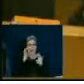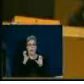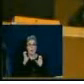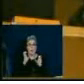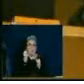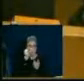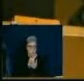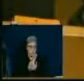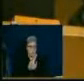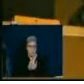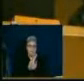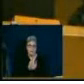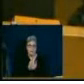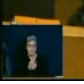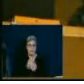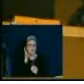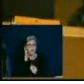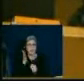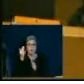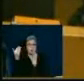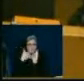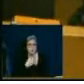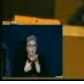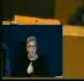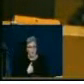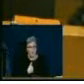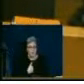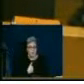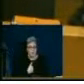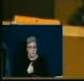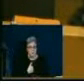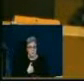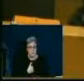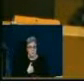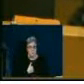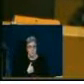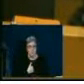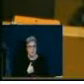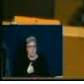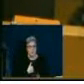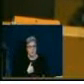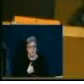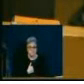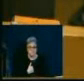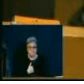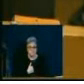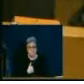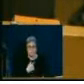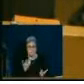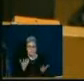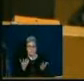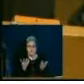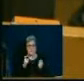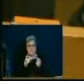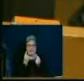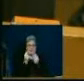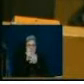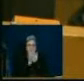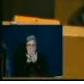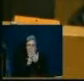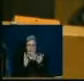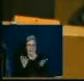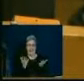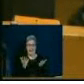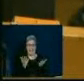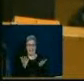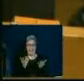this, and we're going to end up in a daggum lawsuit because there's some huge amount of ambiguity that's